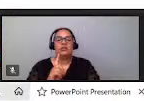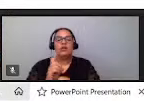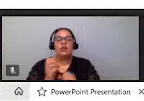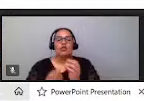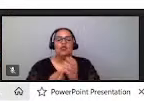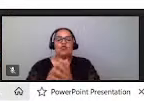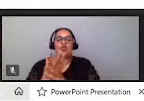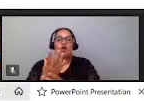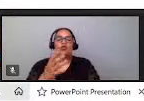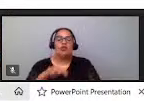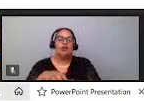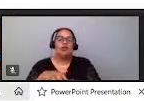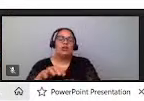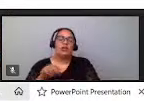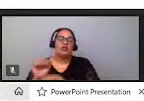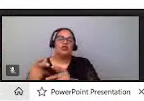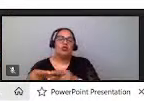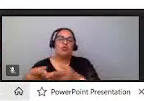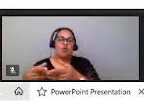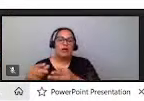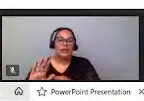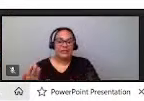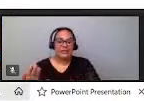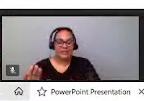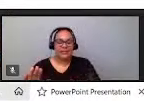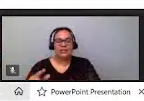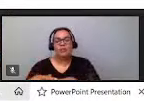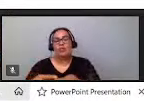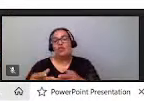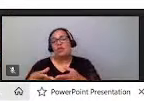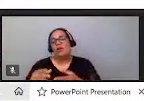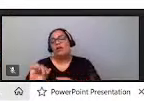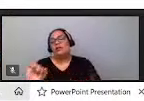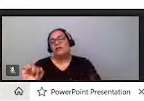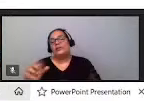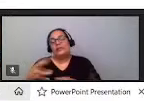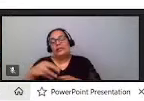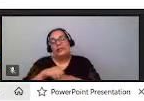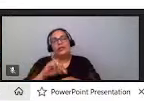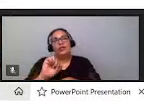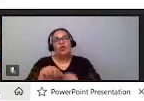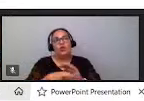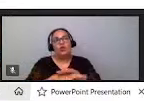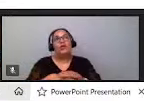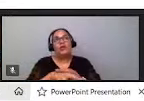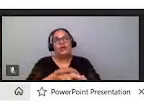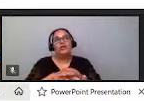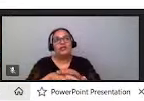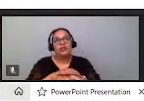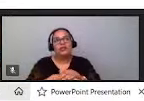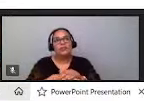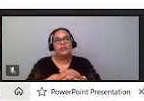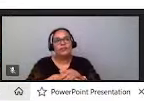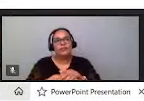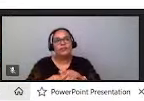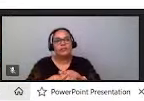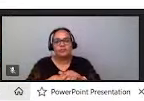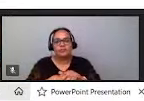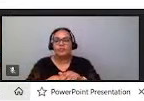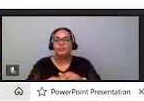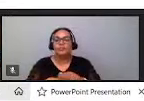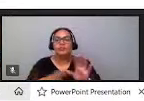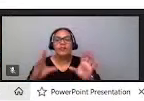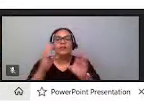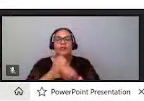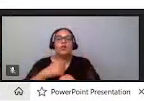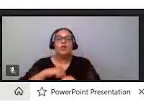growth on the agricultural uh products that um are within the the region uh our focus is still